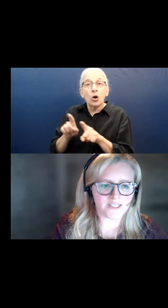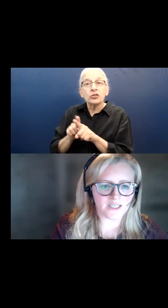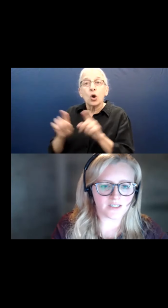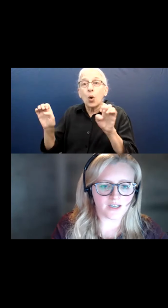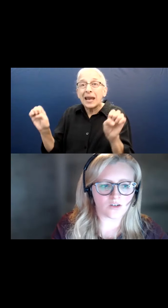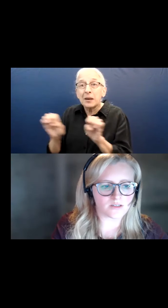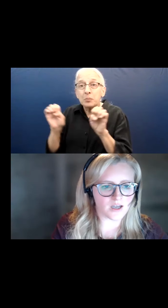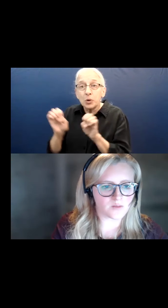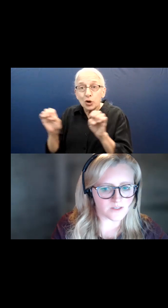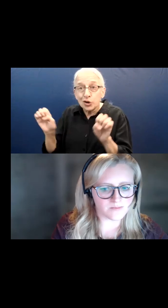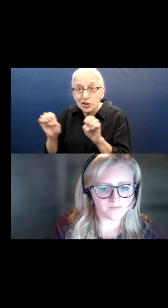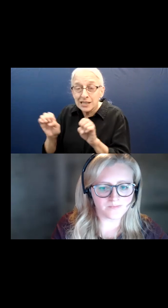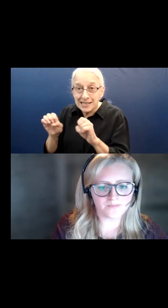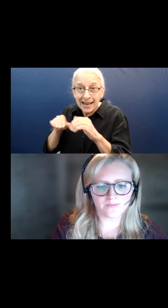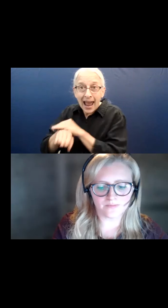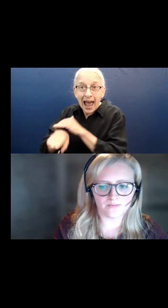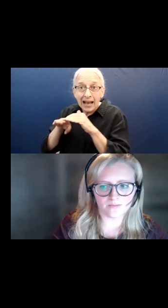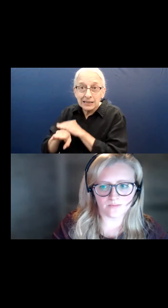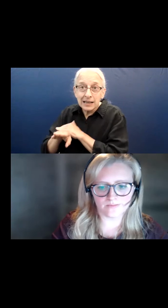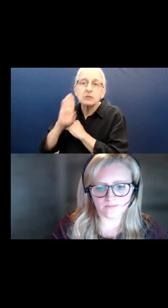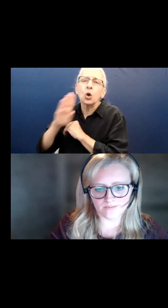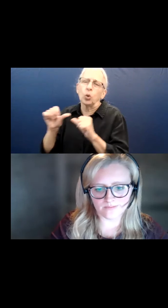be maintained at all times.